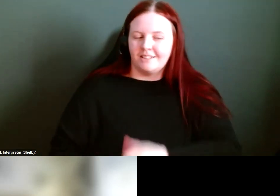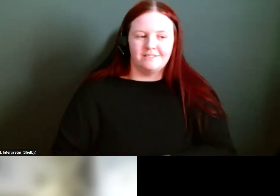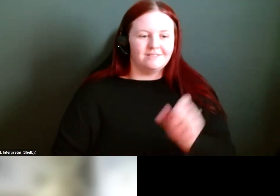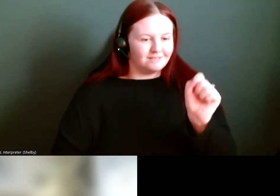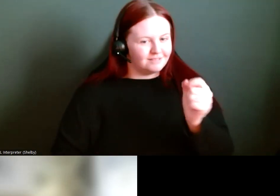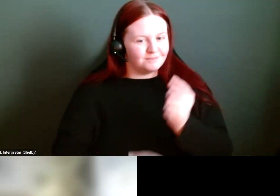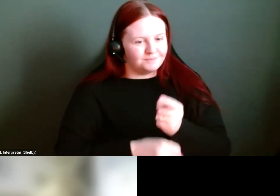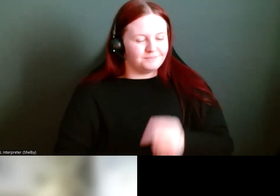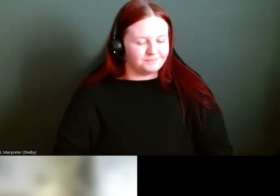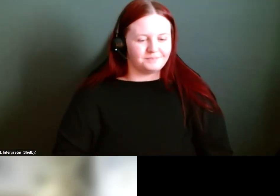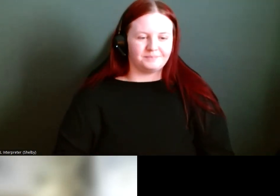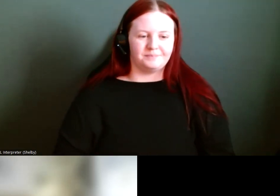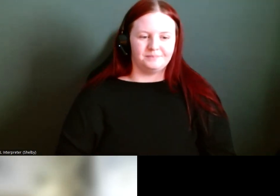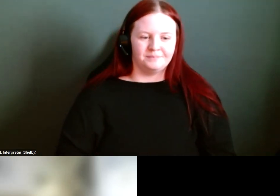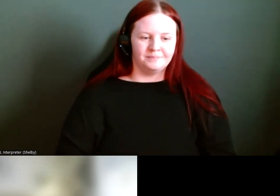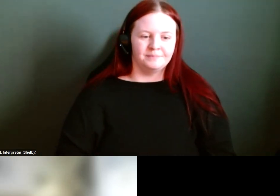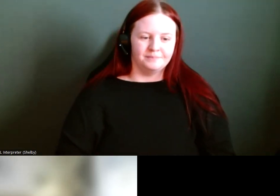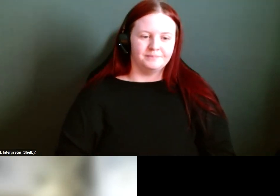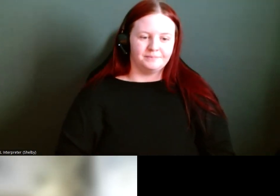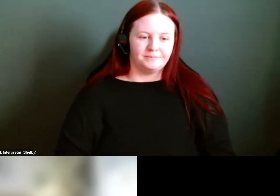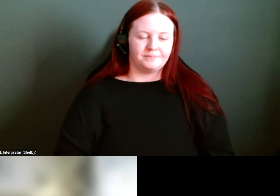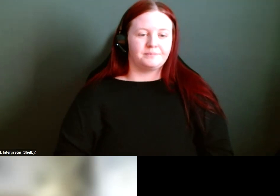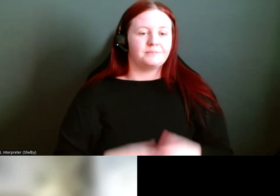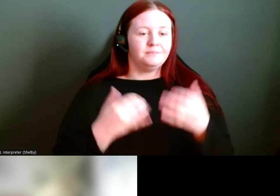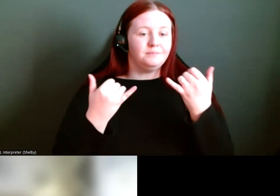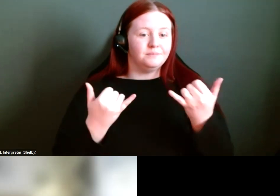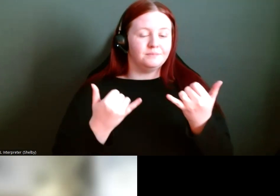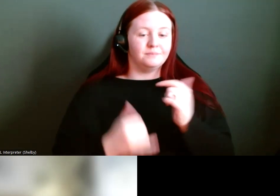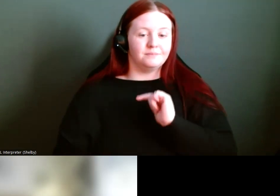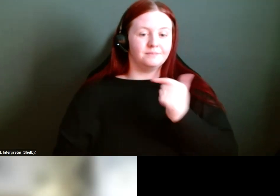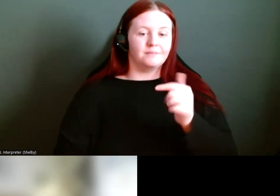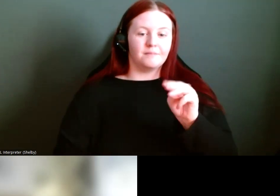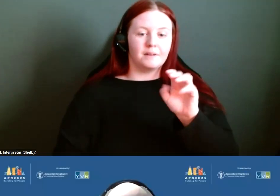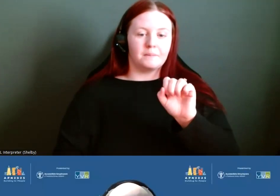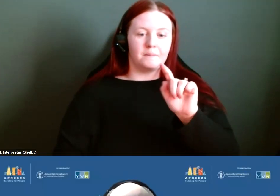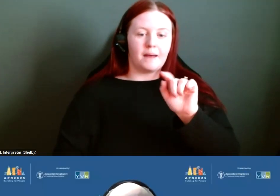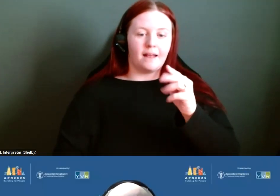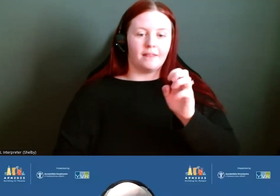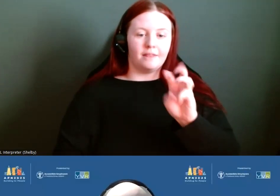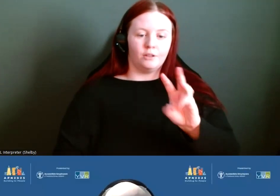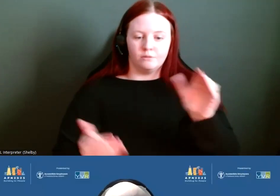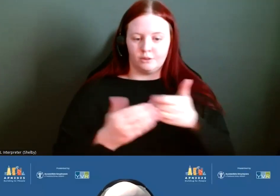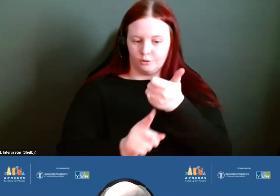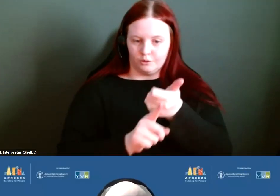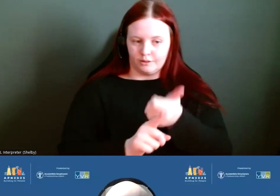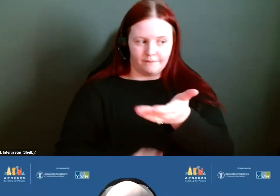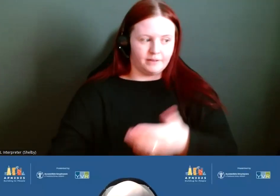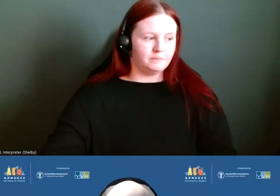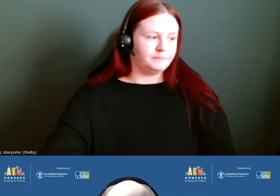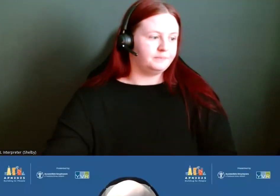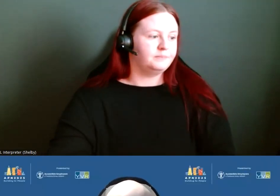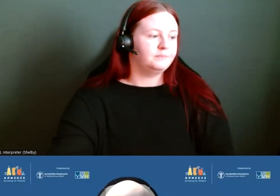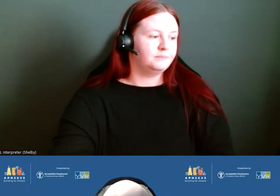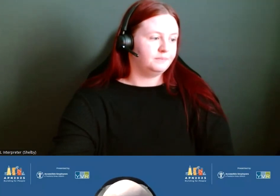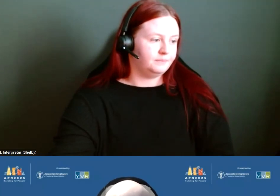exactly. Yep. I would like to now ask Matthew to introduce himself.